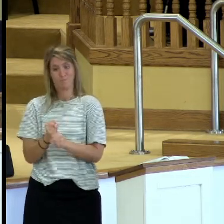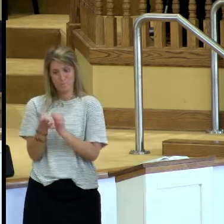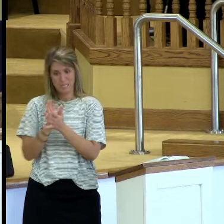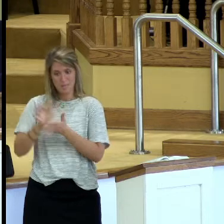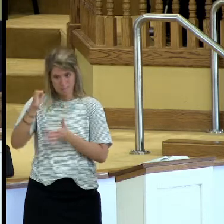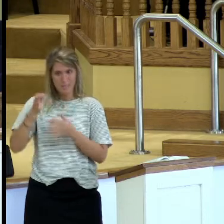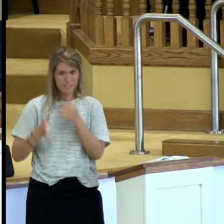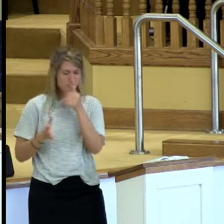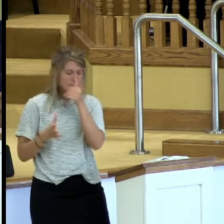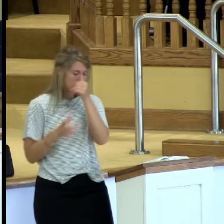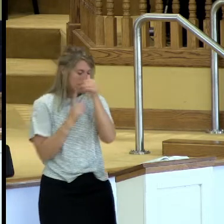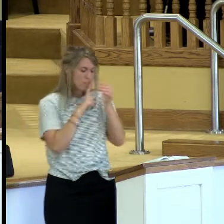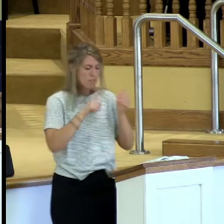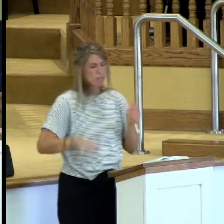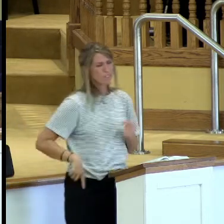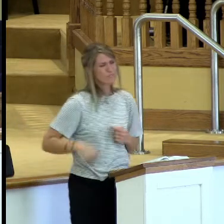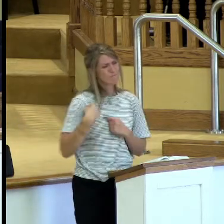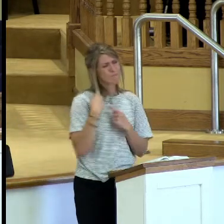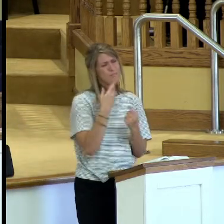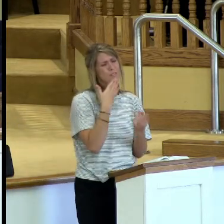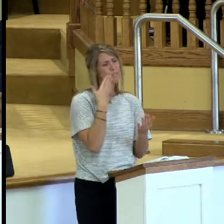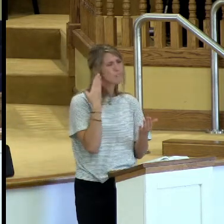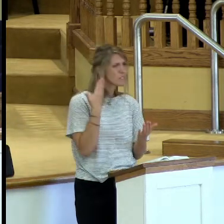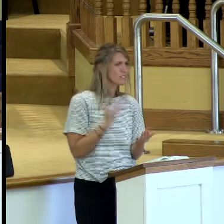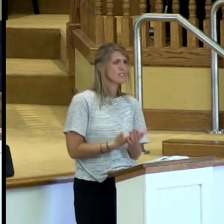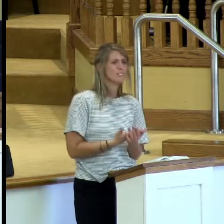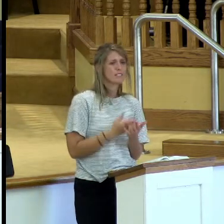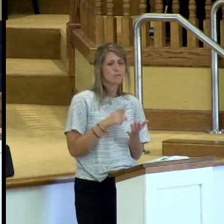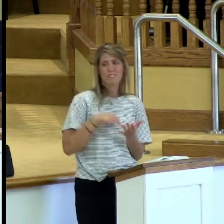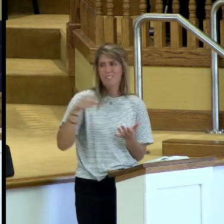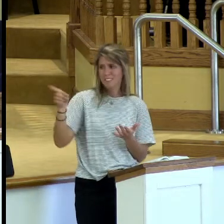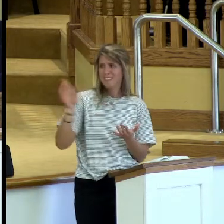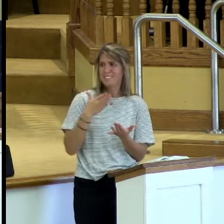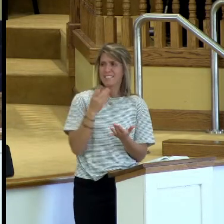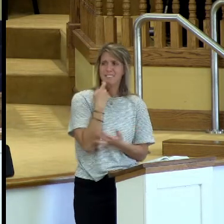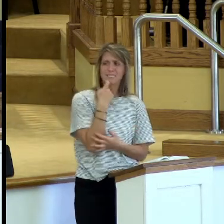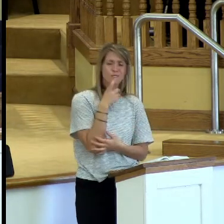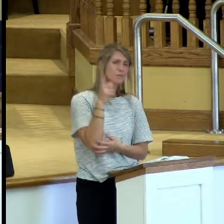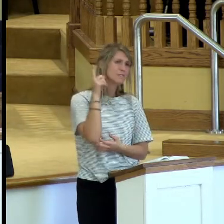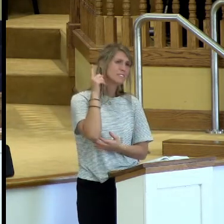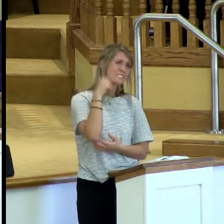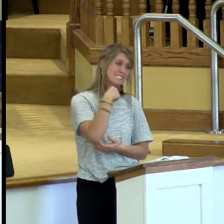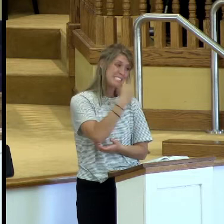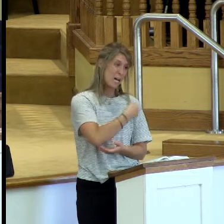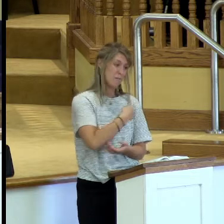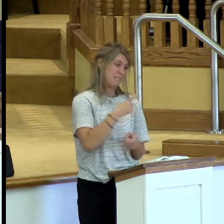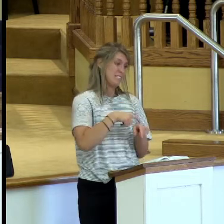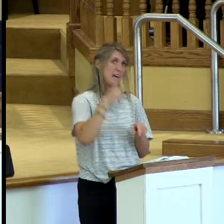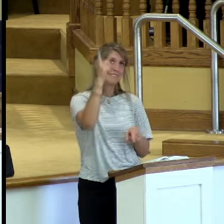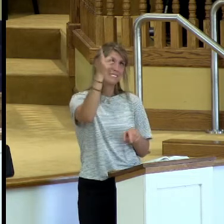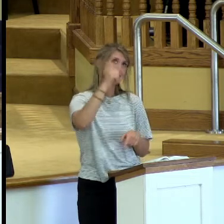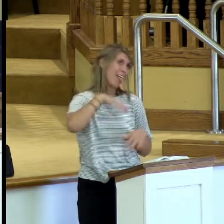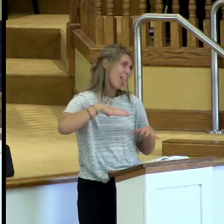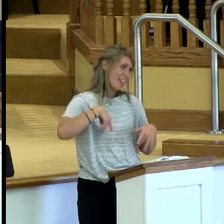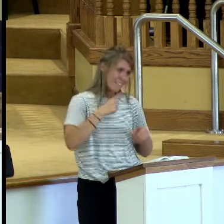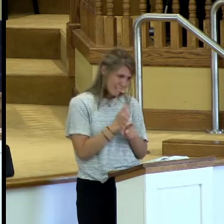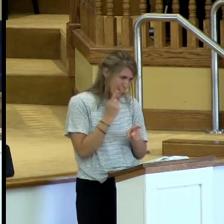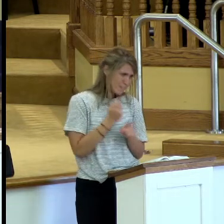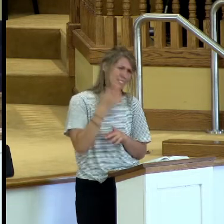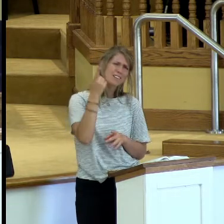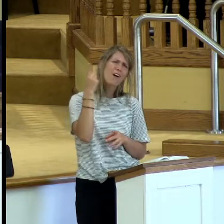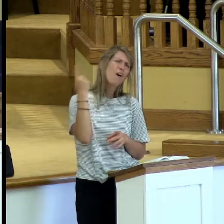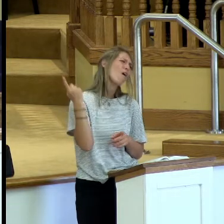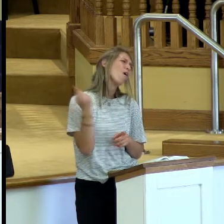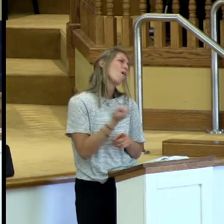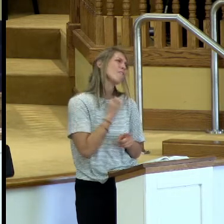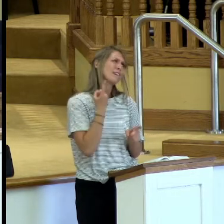it. The Lord's been good. What they saying, tell me a time he's not been faithful. I can